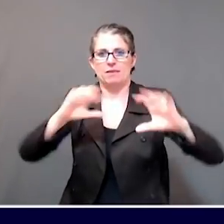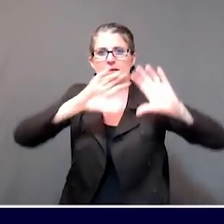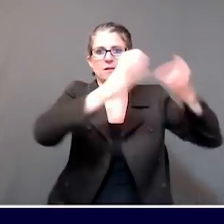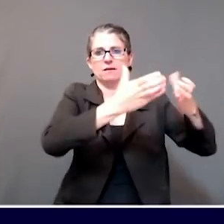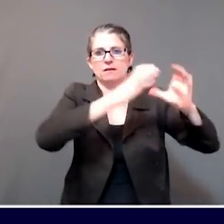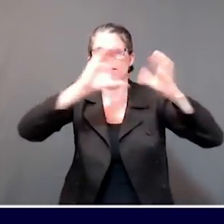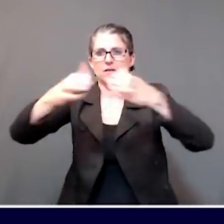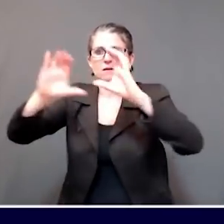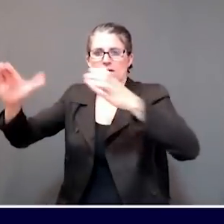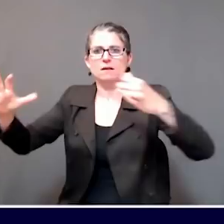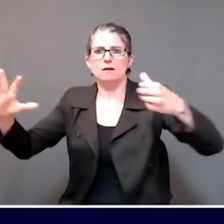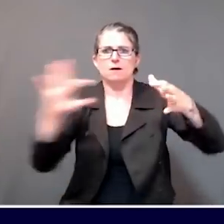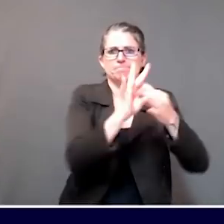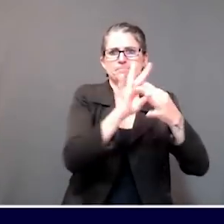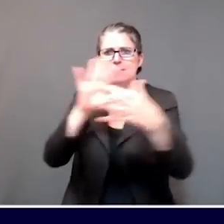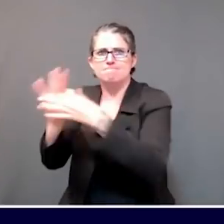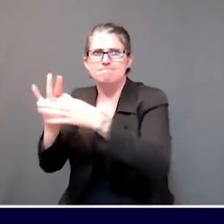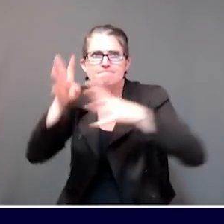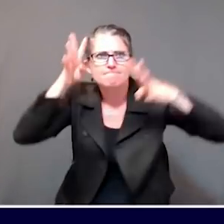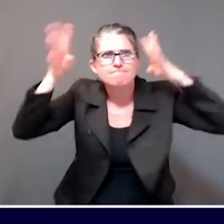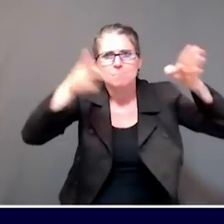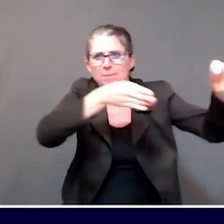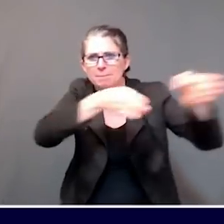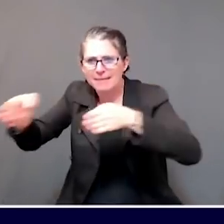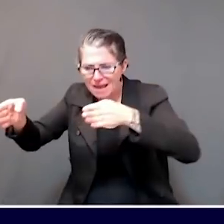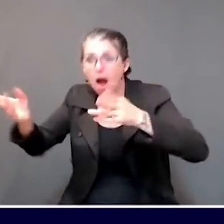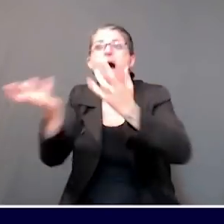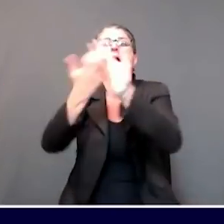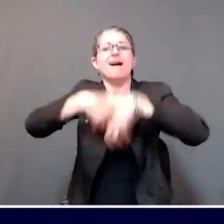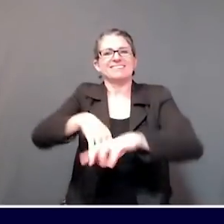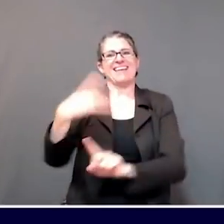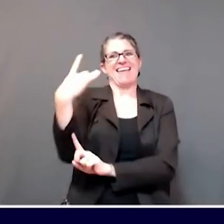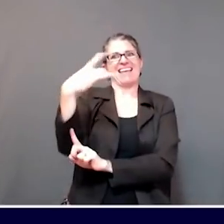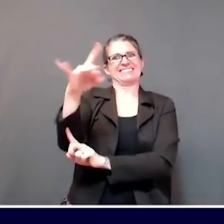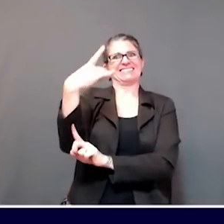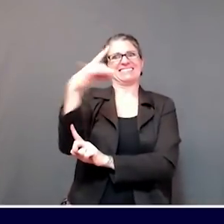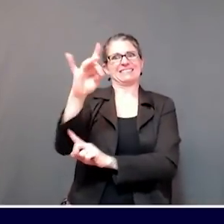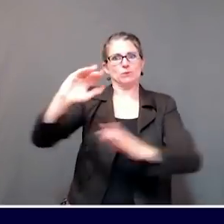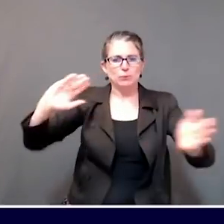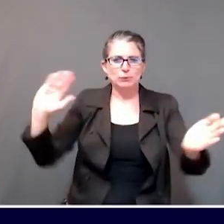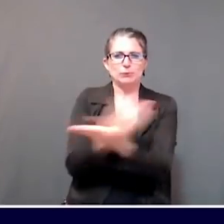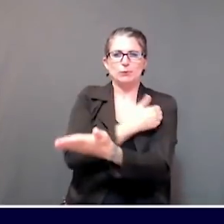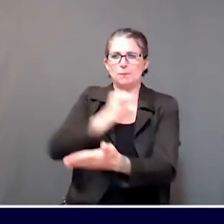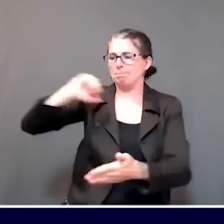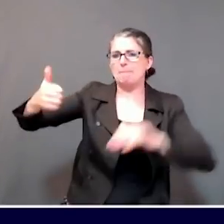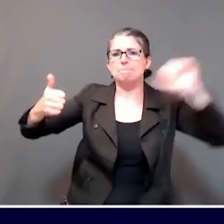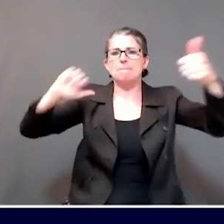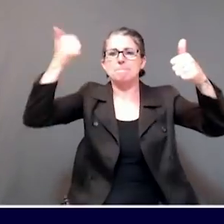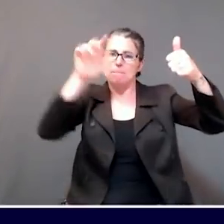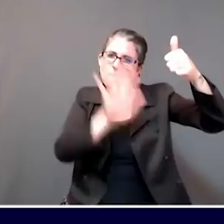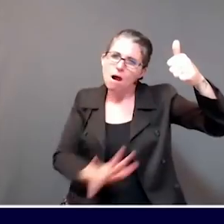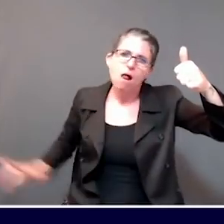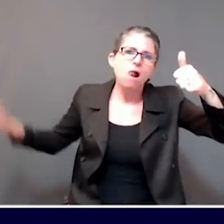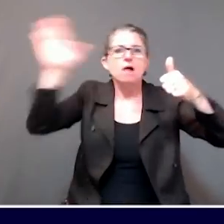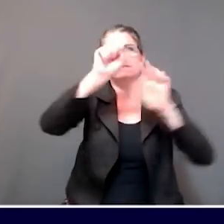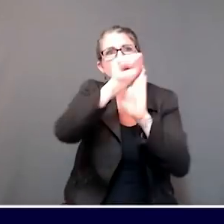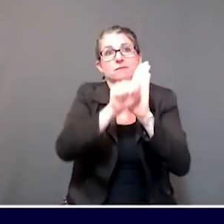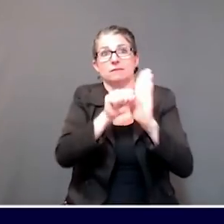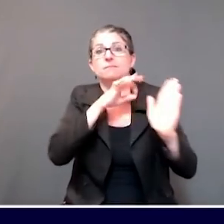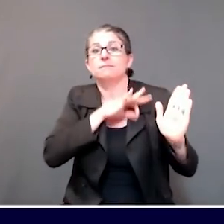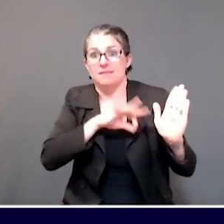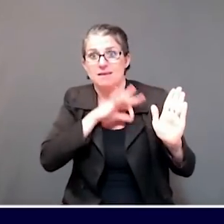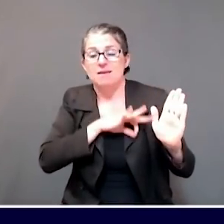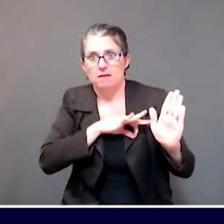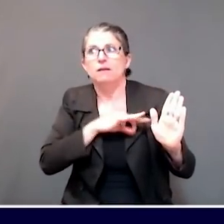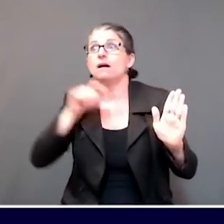COVID-19 test collection sites that will send samples to the Maine State Lab for testing. These so-called swab and send